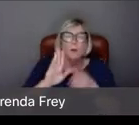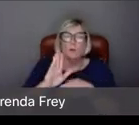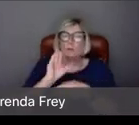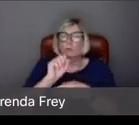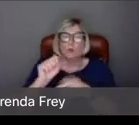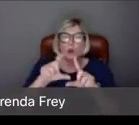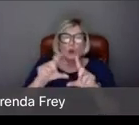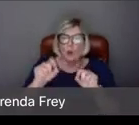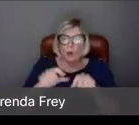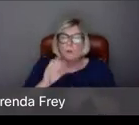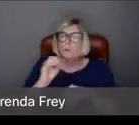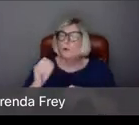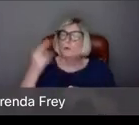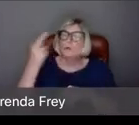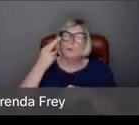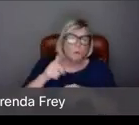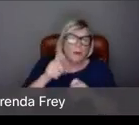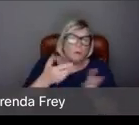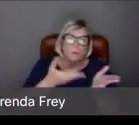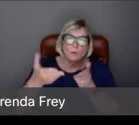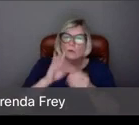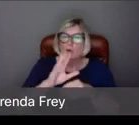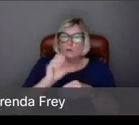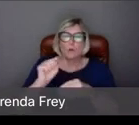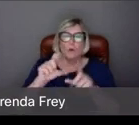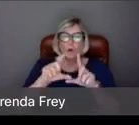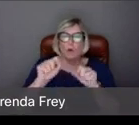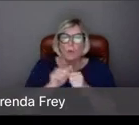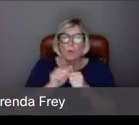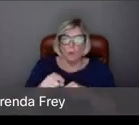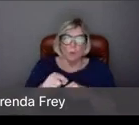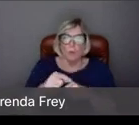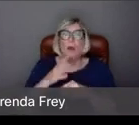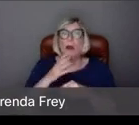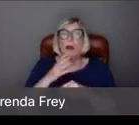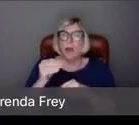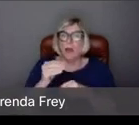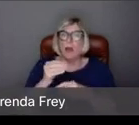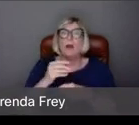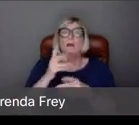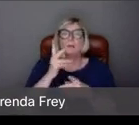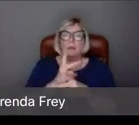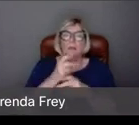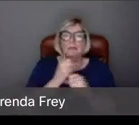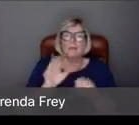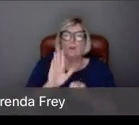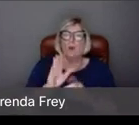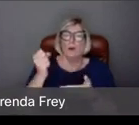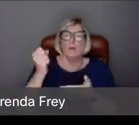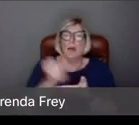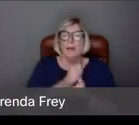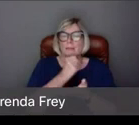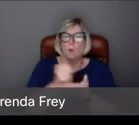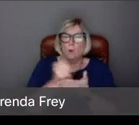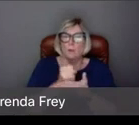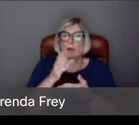would ever need to carry that card with you. So don't take it out with you. And also, you should secure your passport and other financial records in a